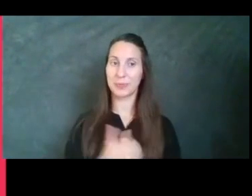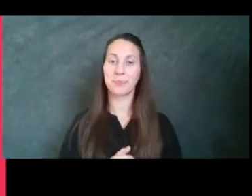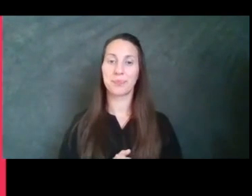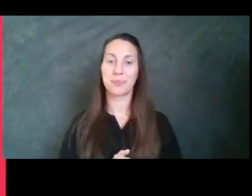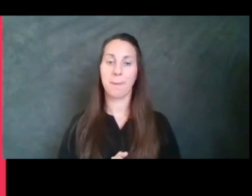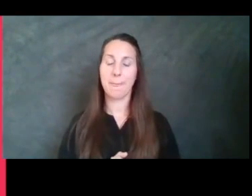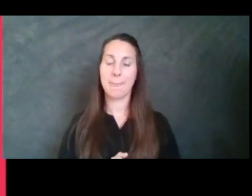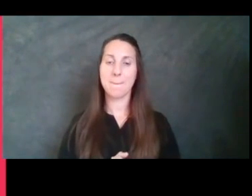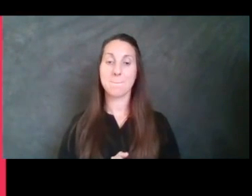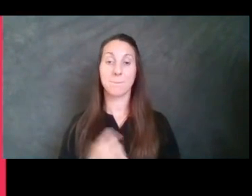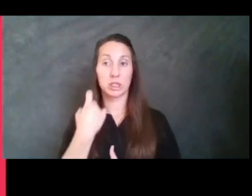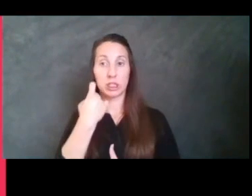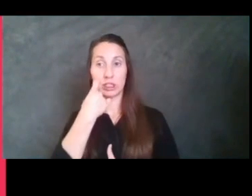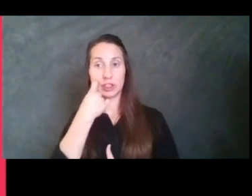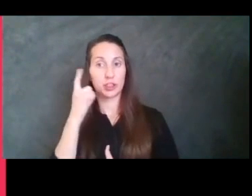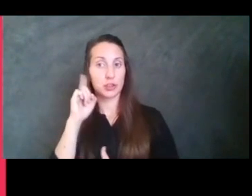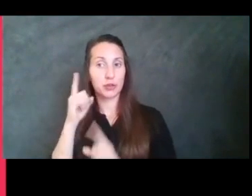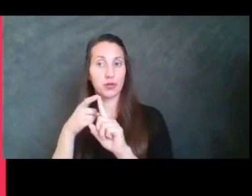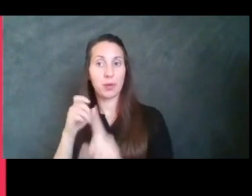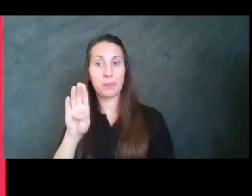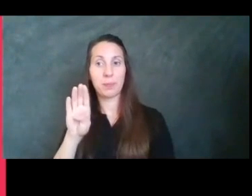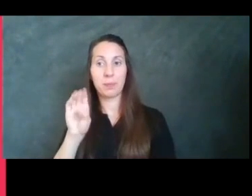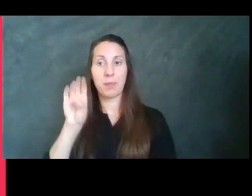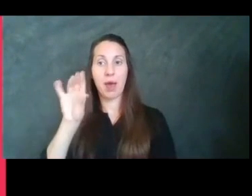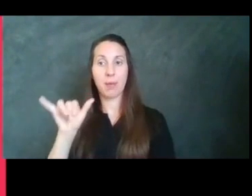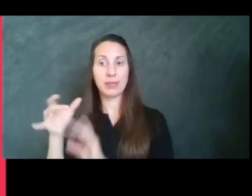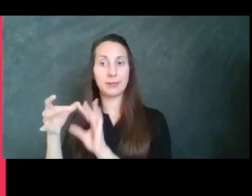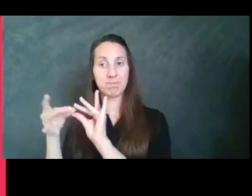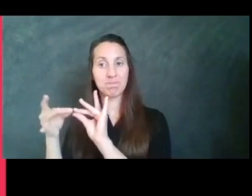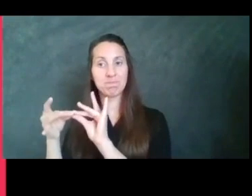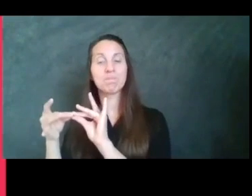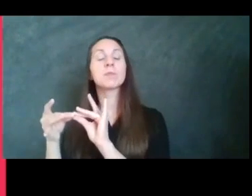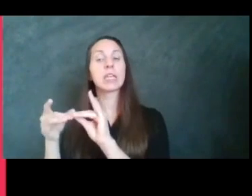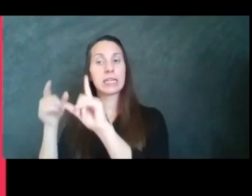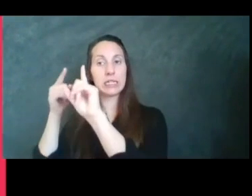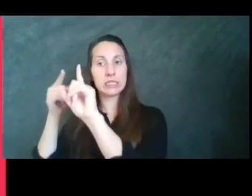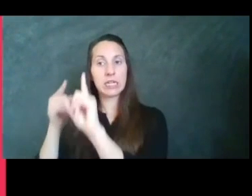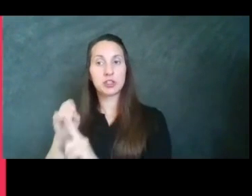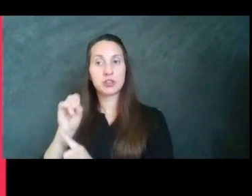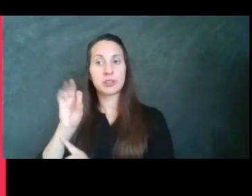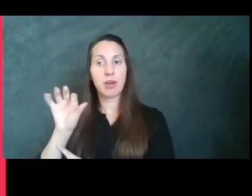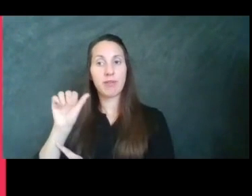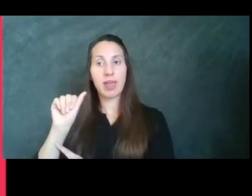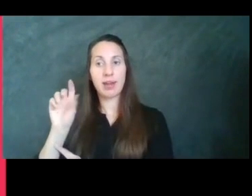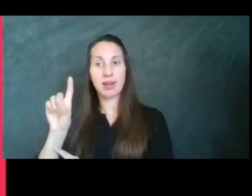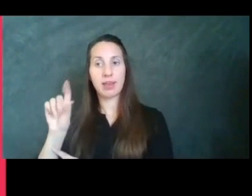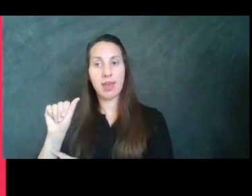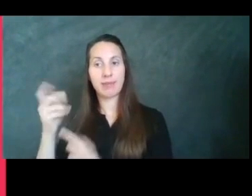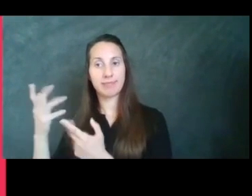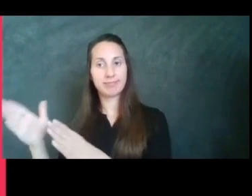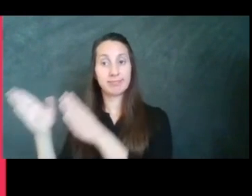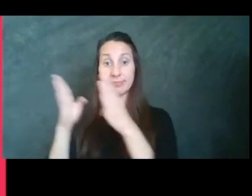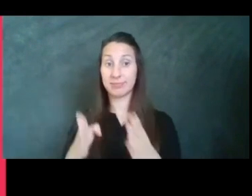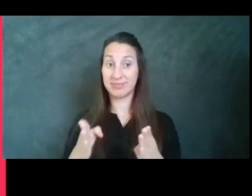We heard from Bobby what the intentions were of the ADA, but once it was passed,